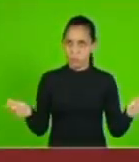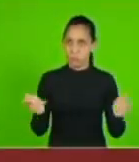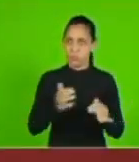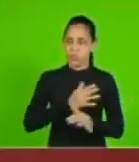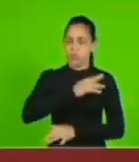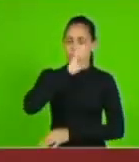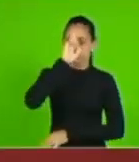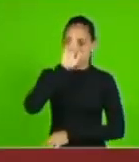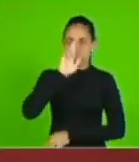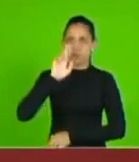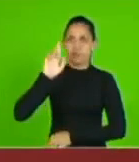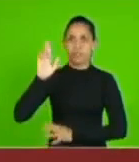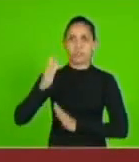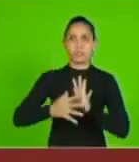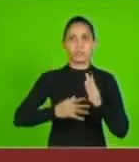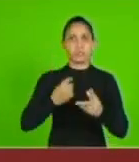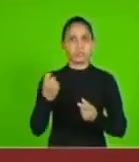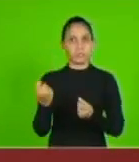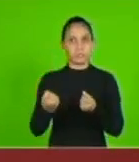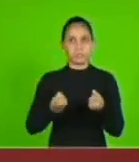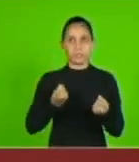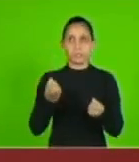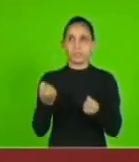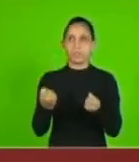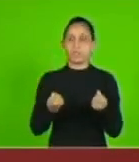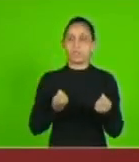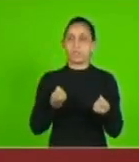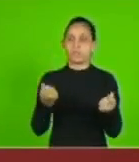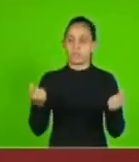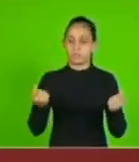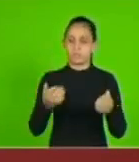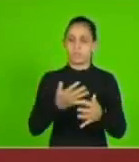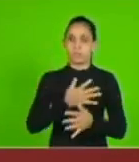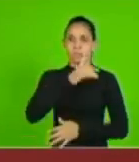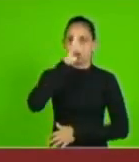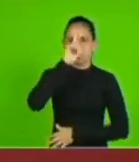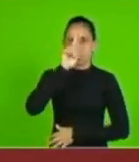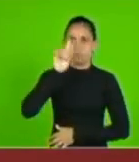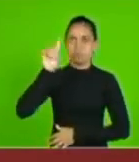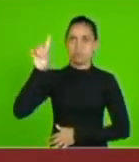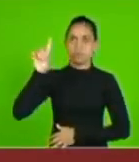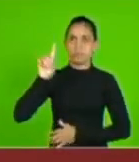Glory to Jesus. Blessed be the name of the Lord. Glory to God.